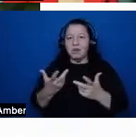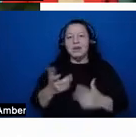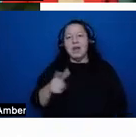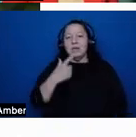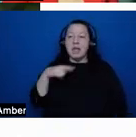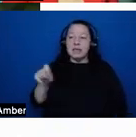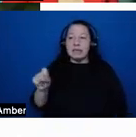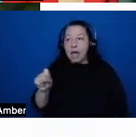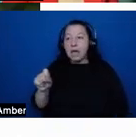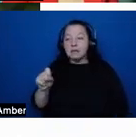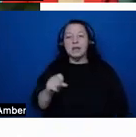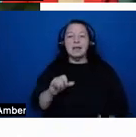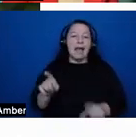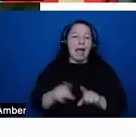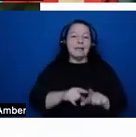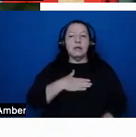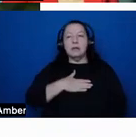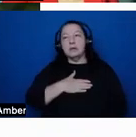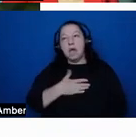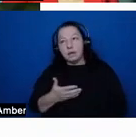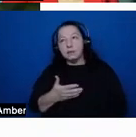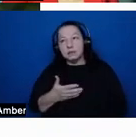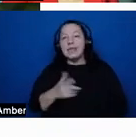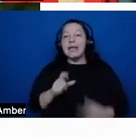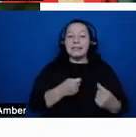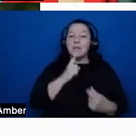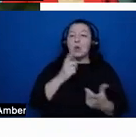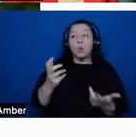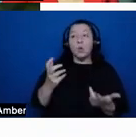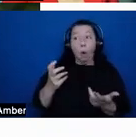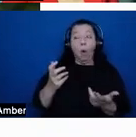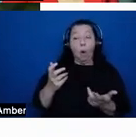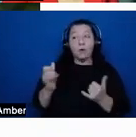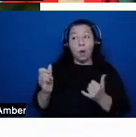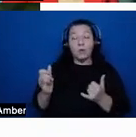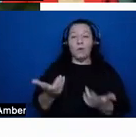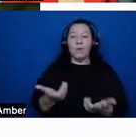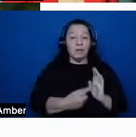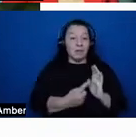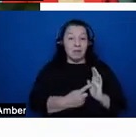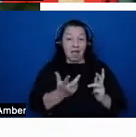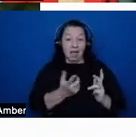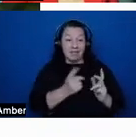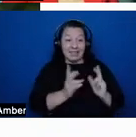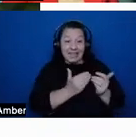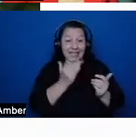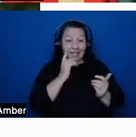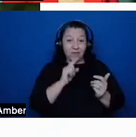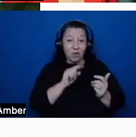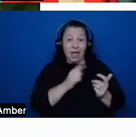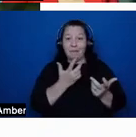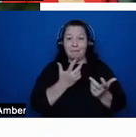wanting something. And for some, it's because it's easier than saying no. For some, the security of